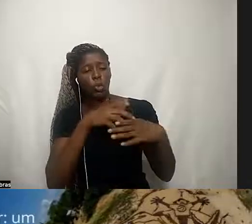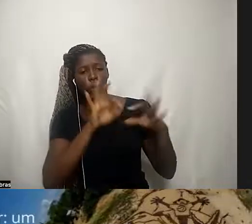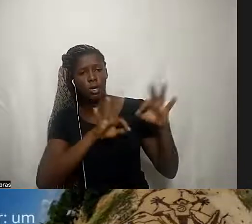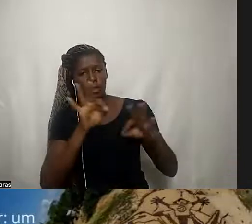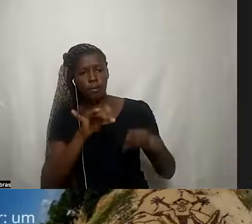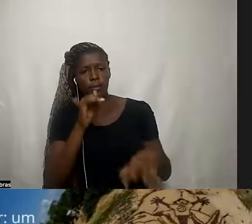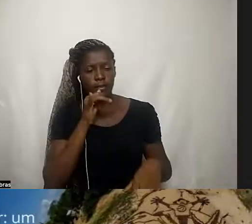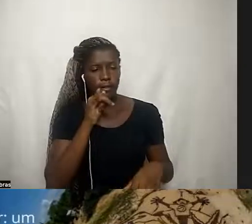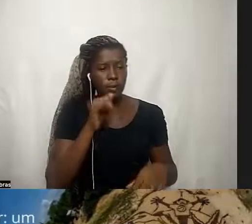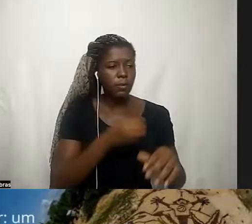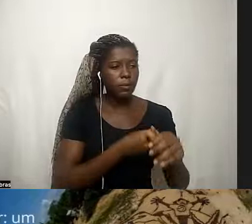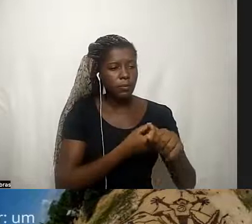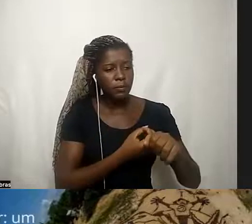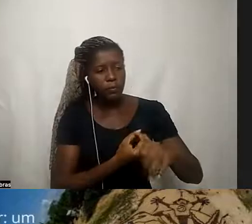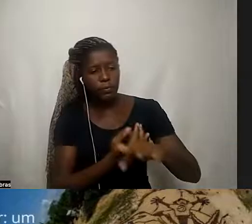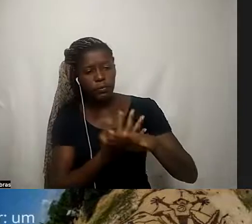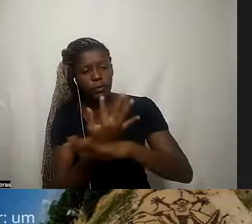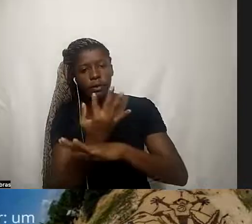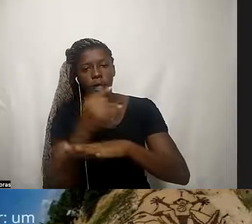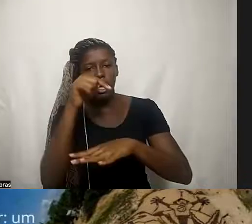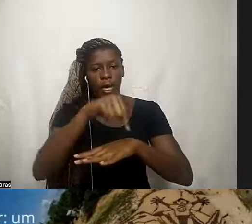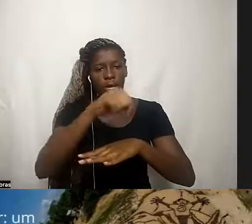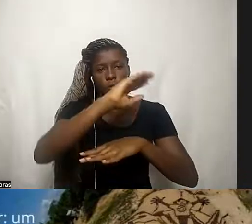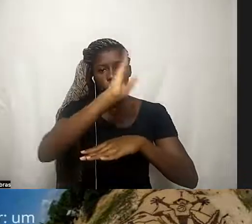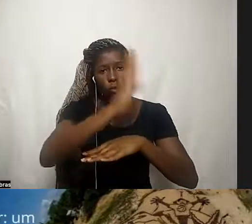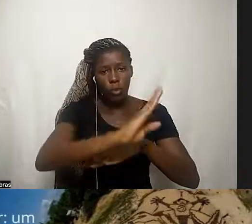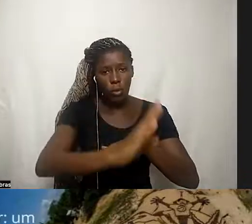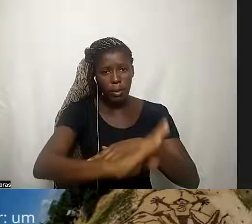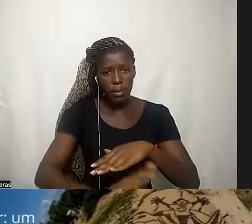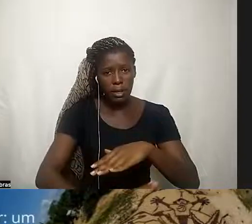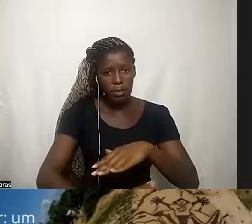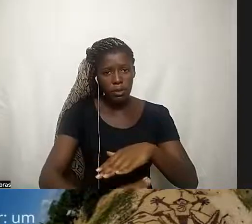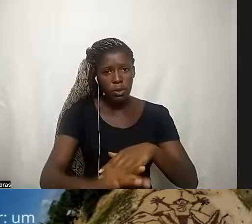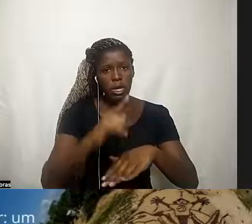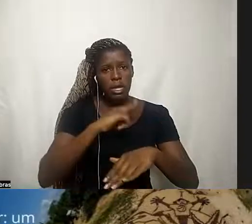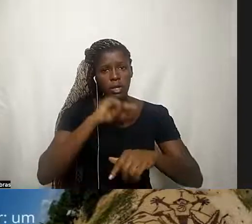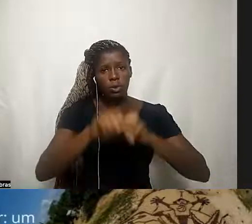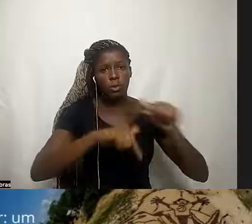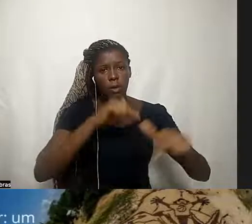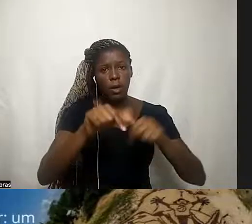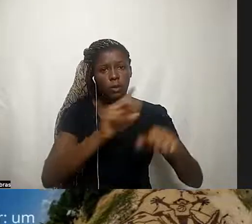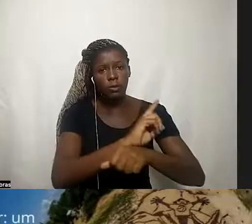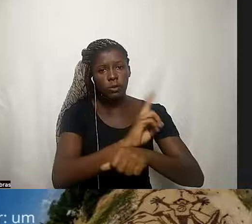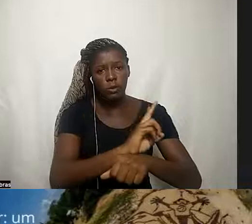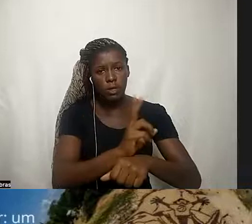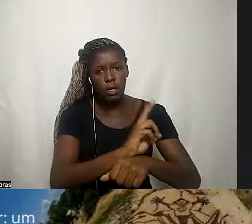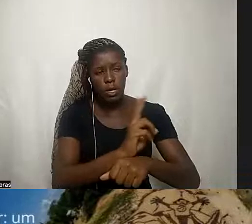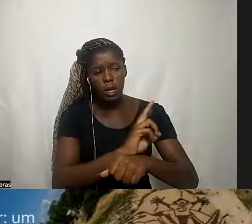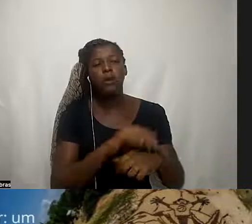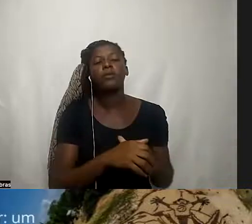are made by the Biomar Network, like the protection of the humpback whales in